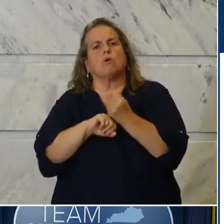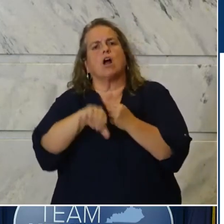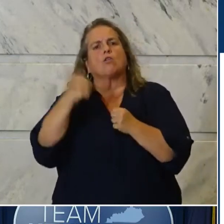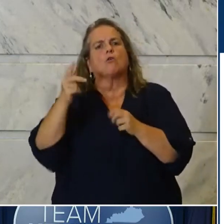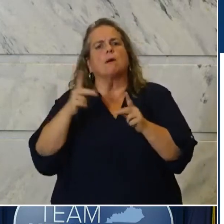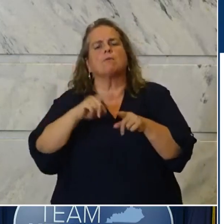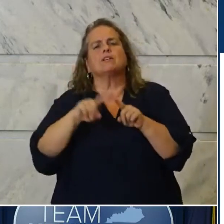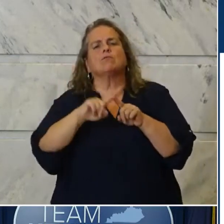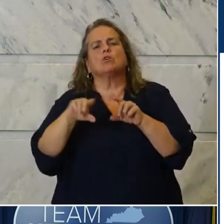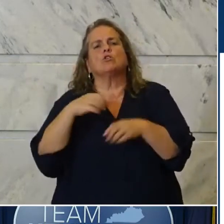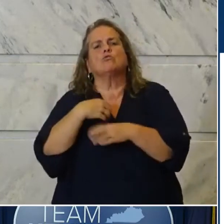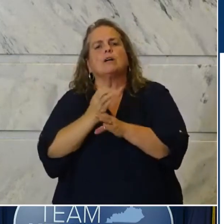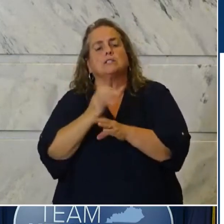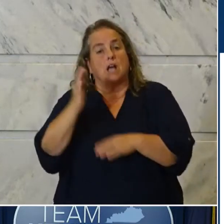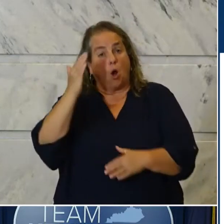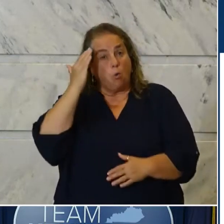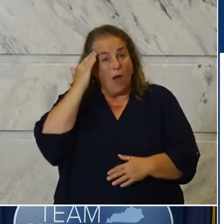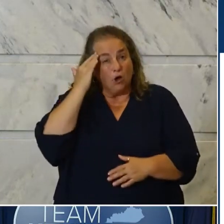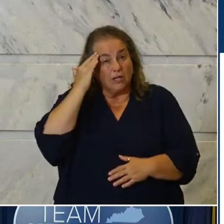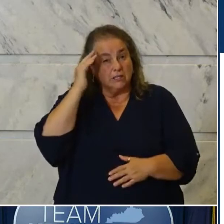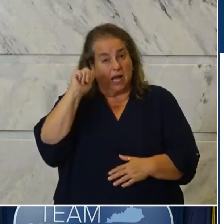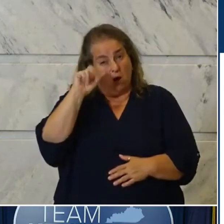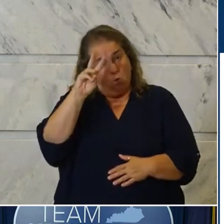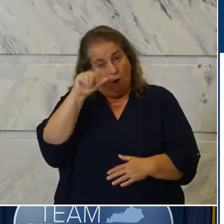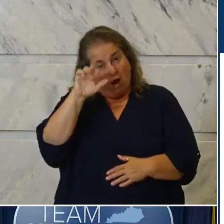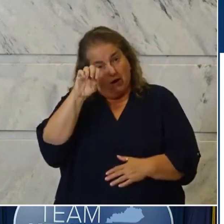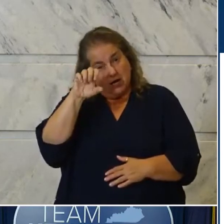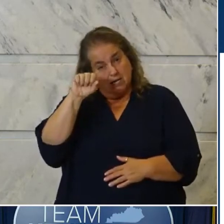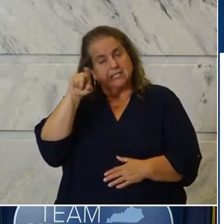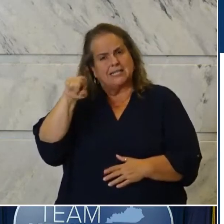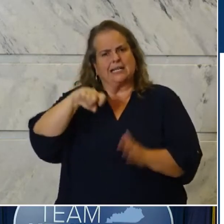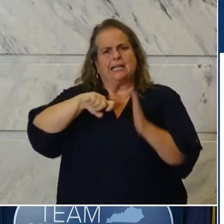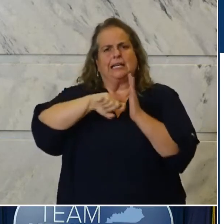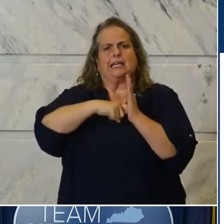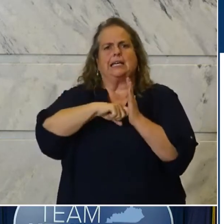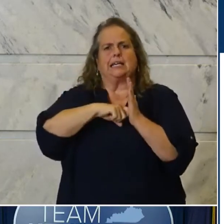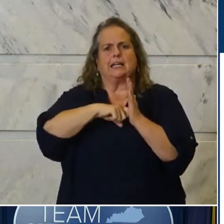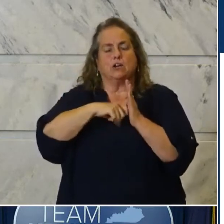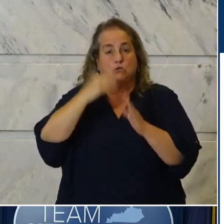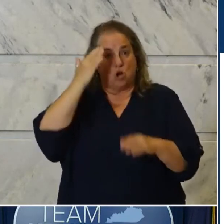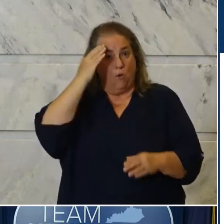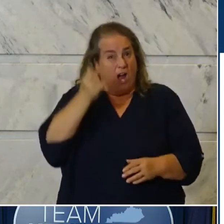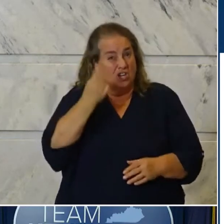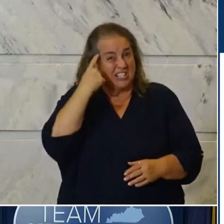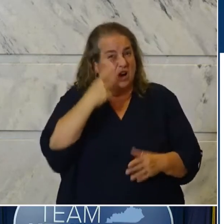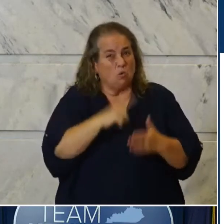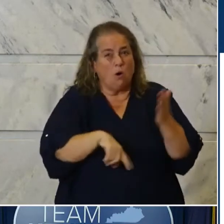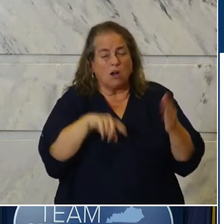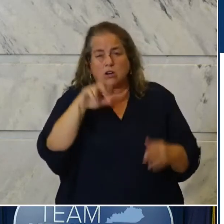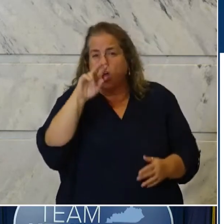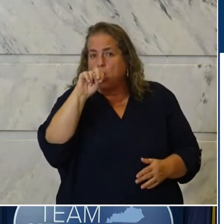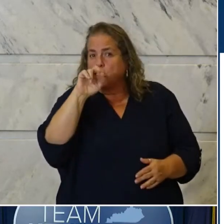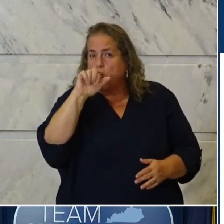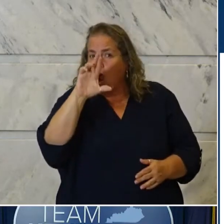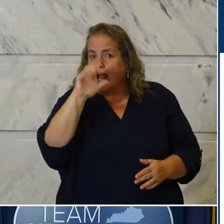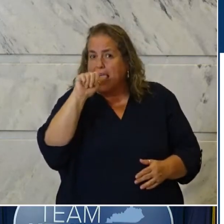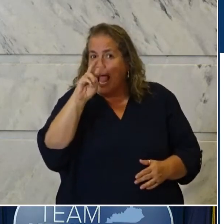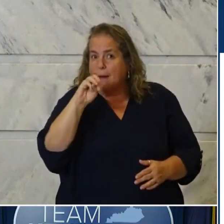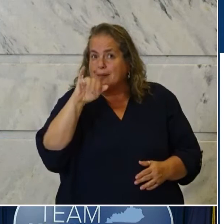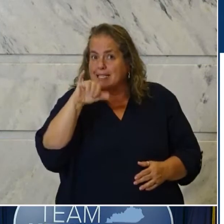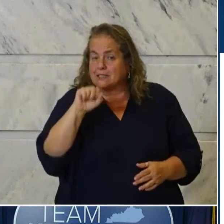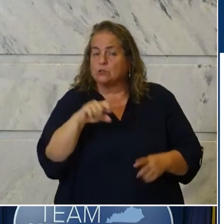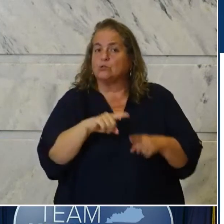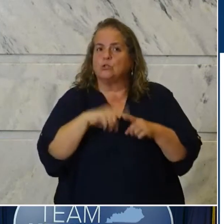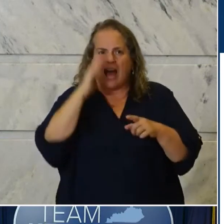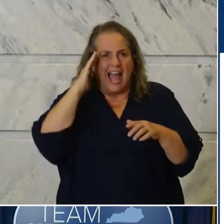to someone's survival. Knowing what Narcan or naloxone is, knowing how to use it, knowing who to call, knowing